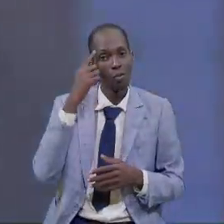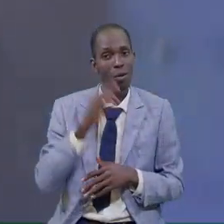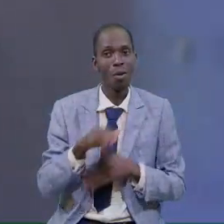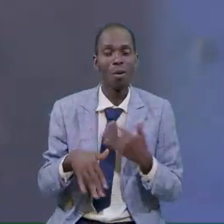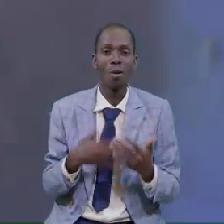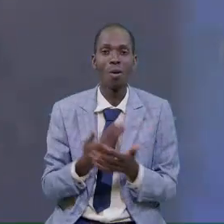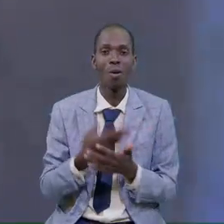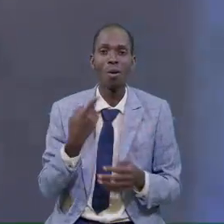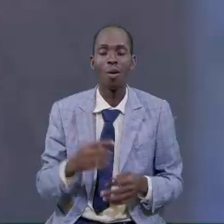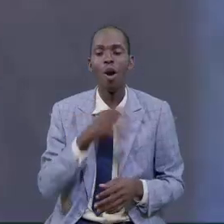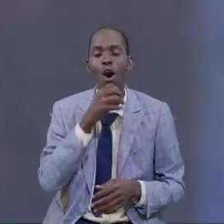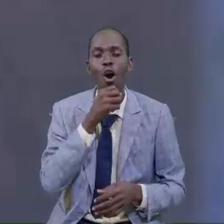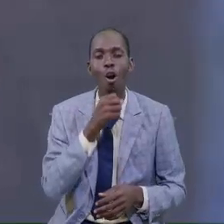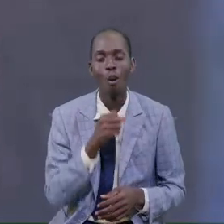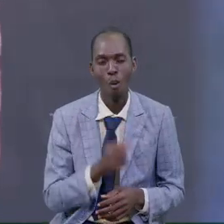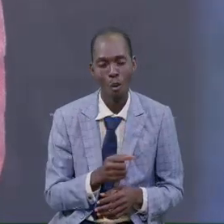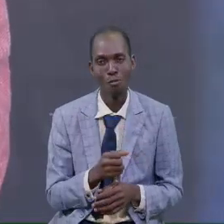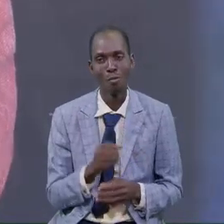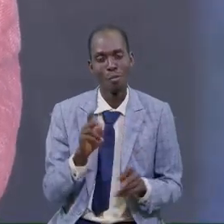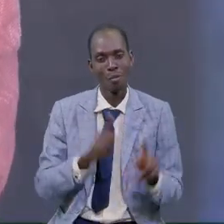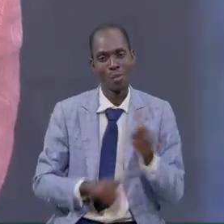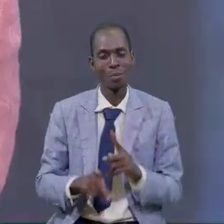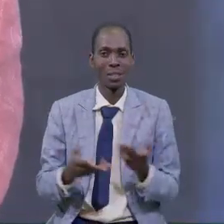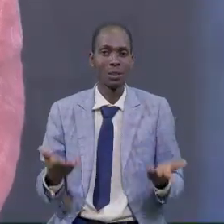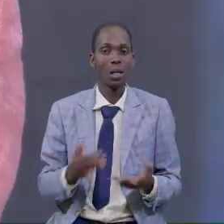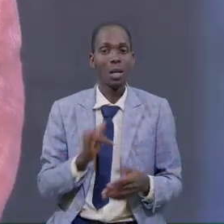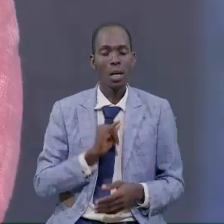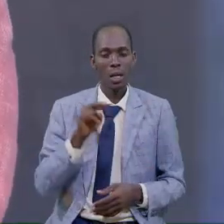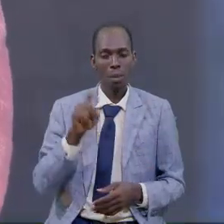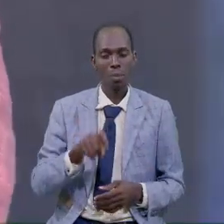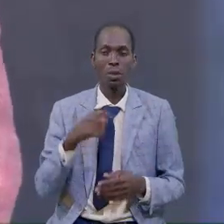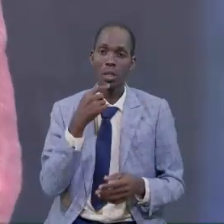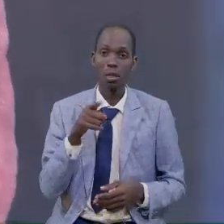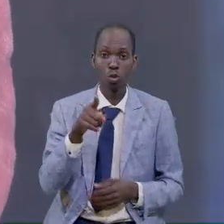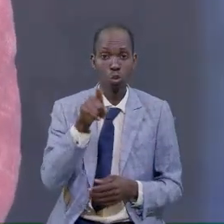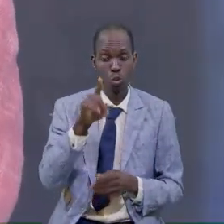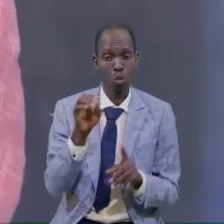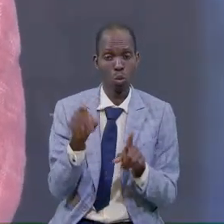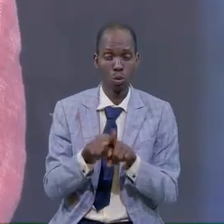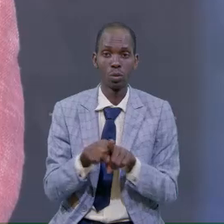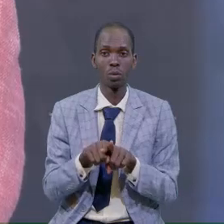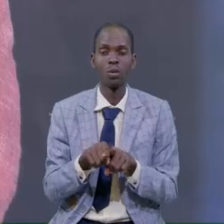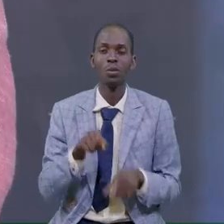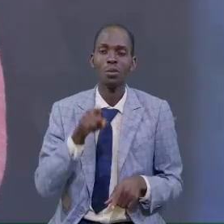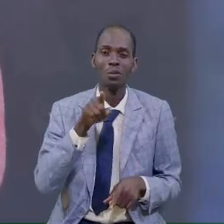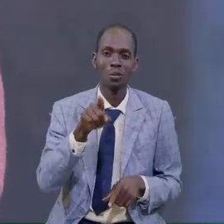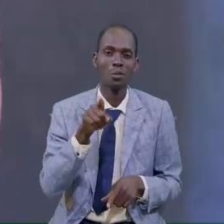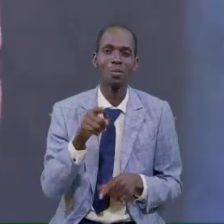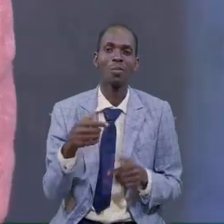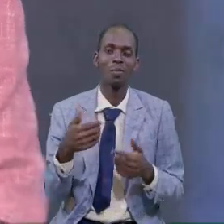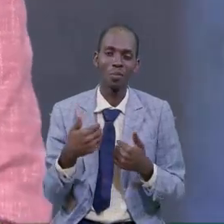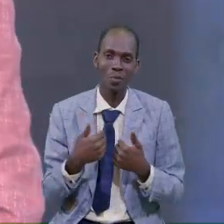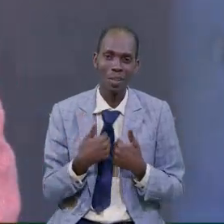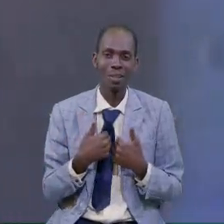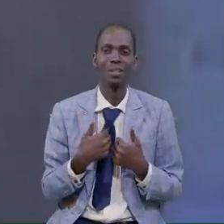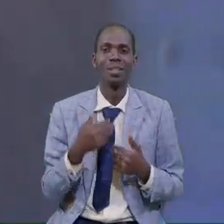here, I need to tell you that you too, you have a watch within